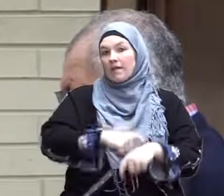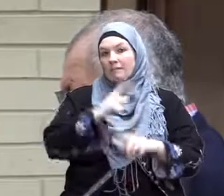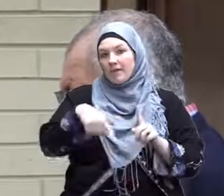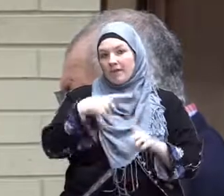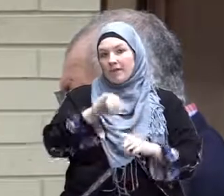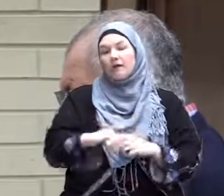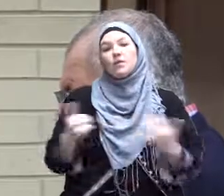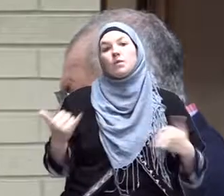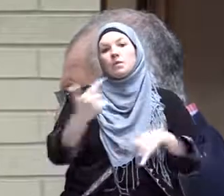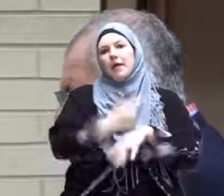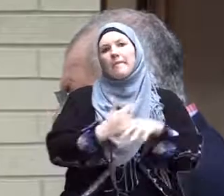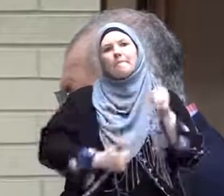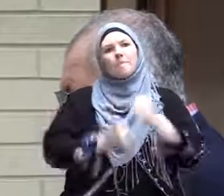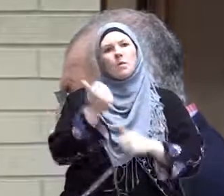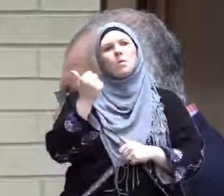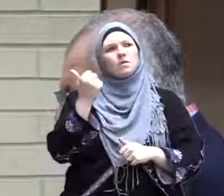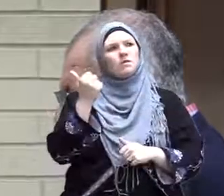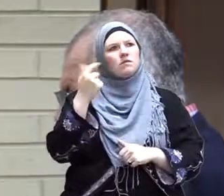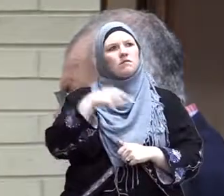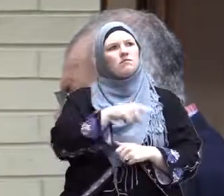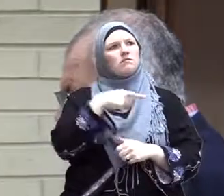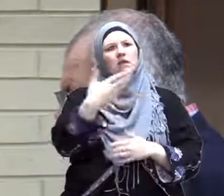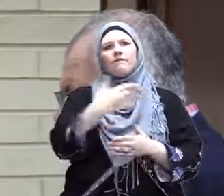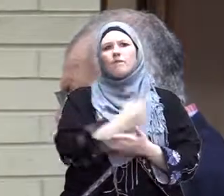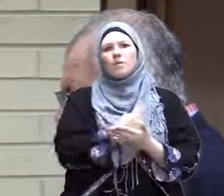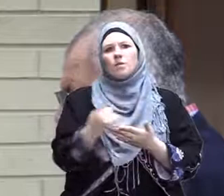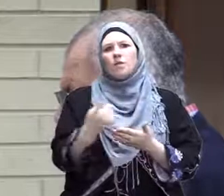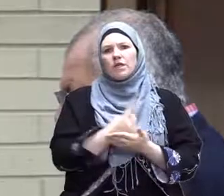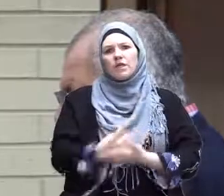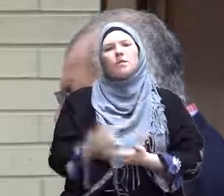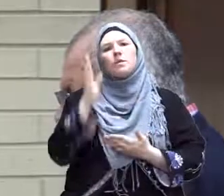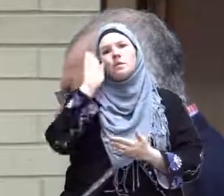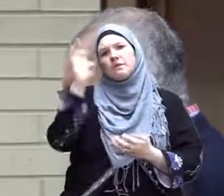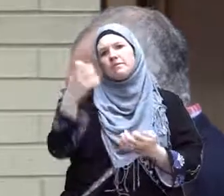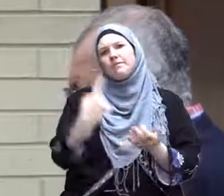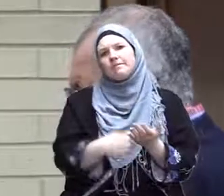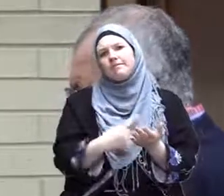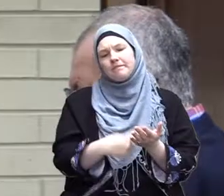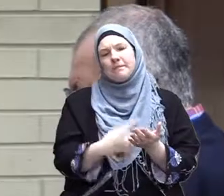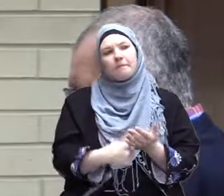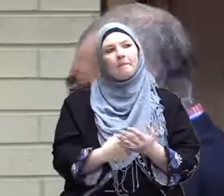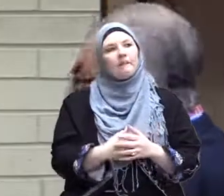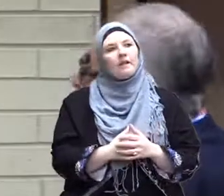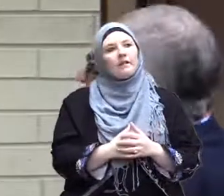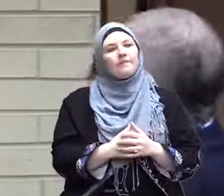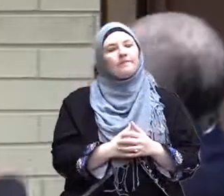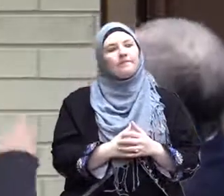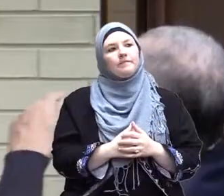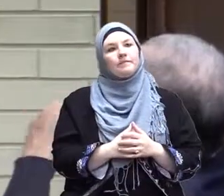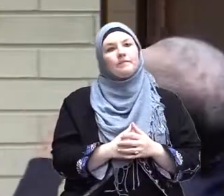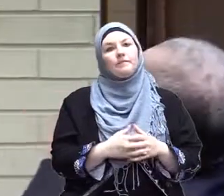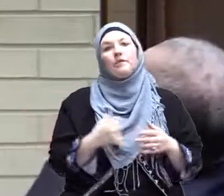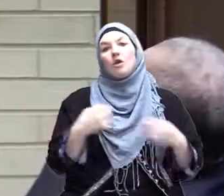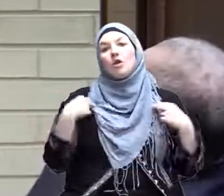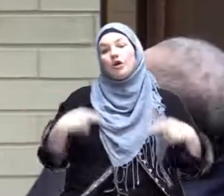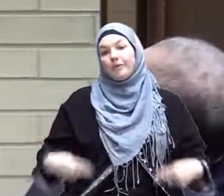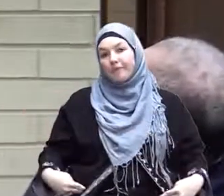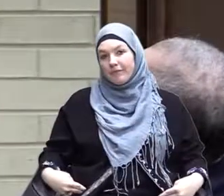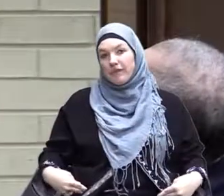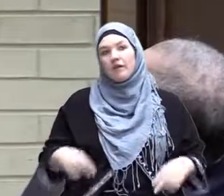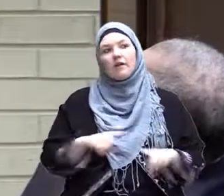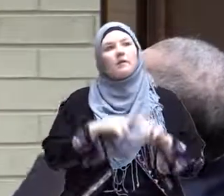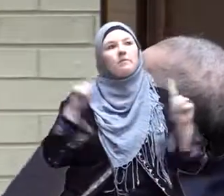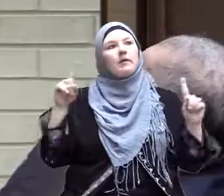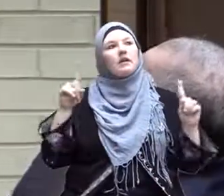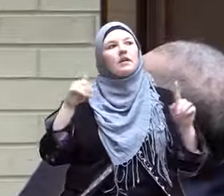Today, and most probably in the next few weeks, we will be talking about man, but